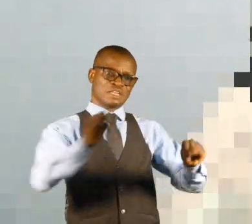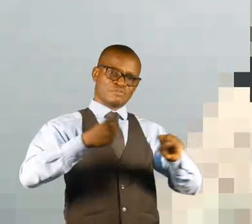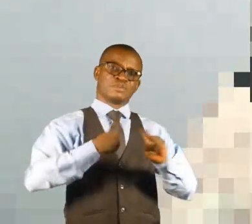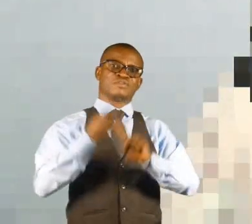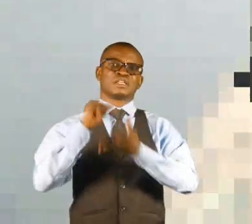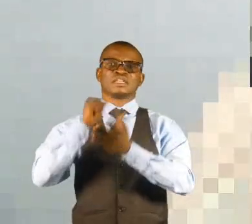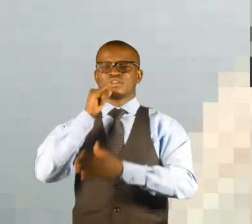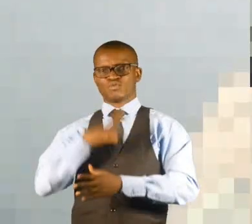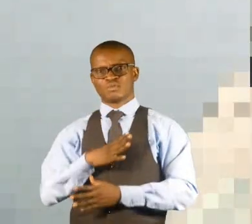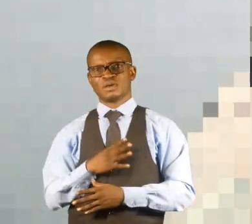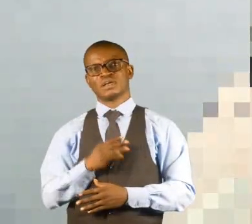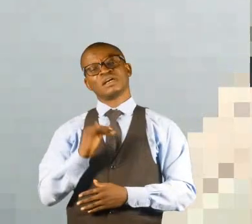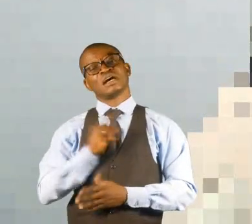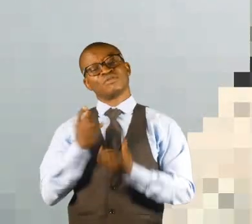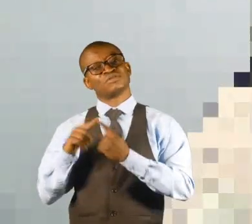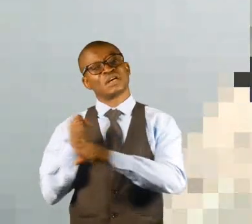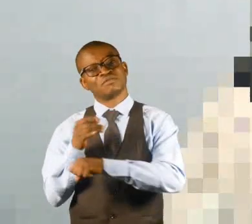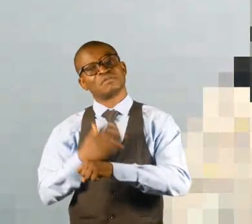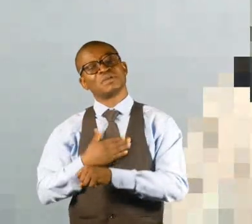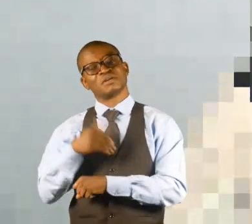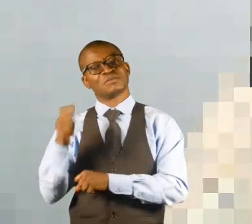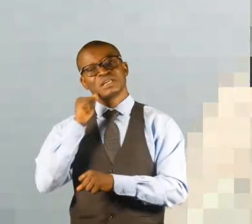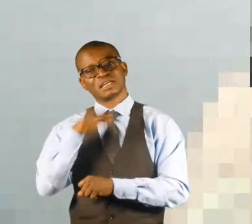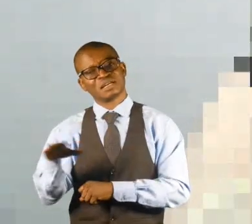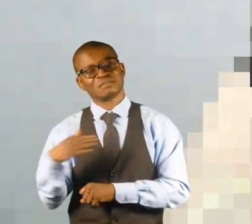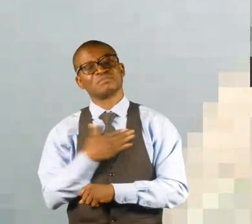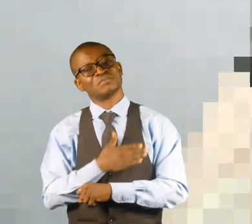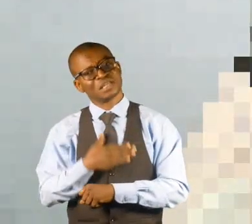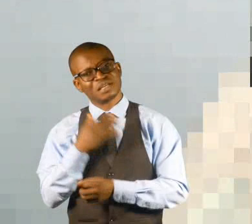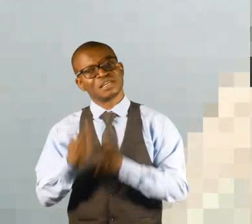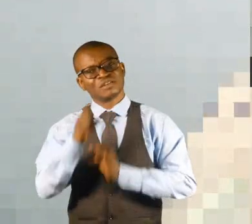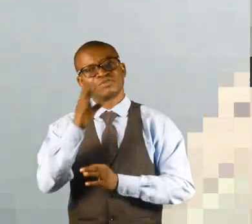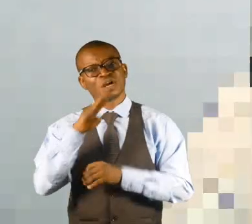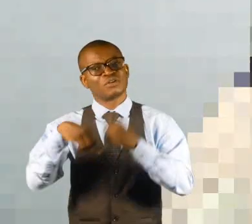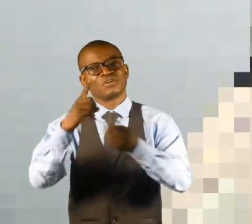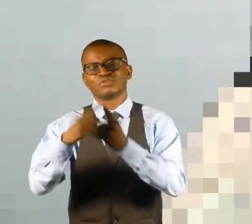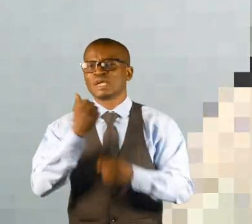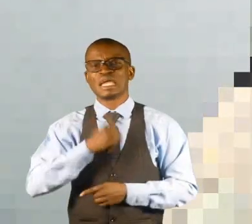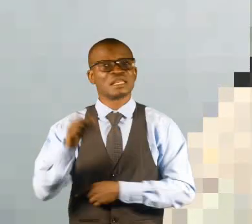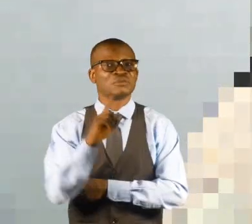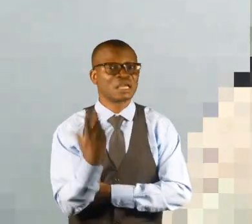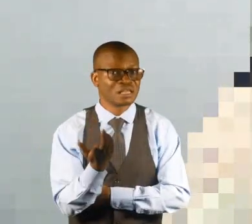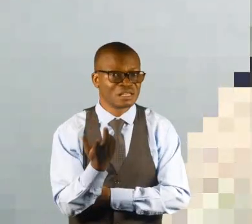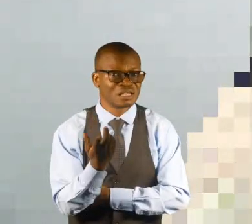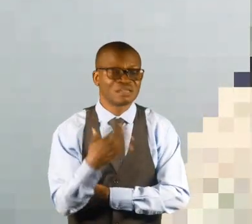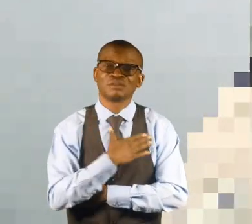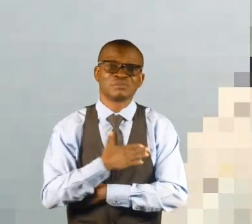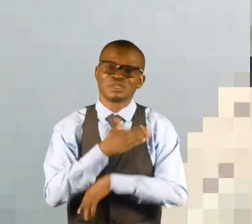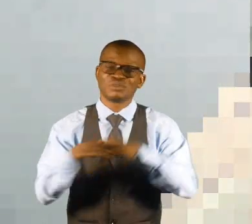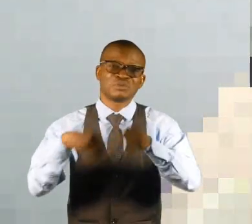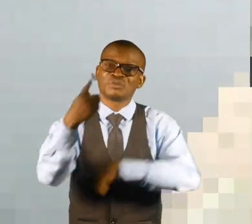NAPTIP now rescued me from the Human. So I want to advise my fellow girls, if they are going to